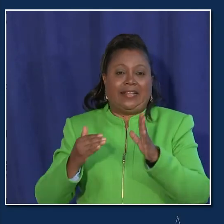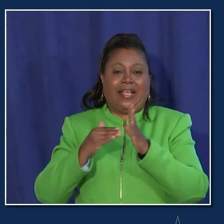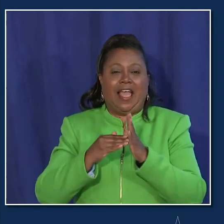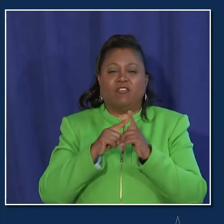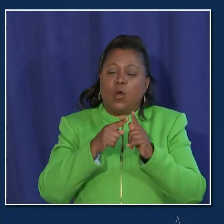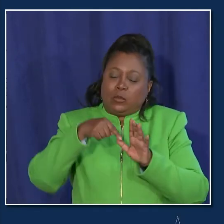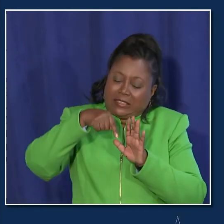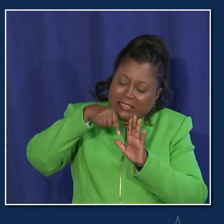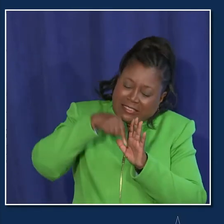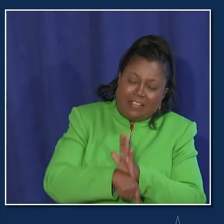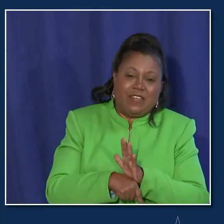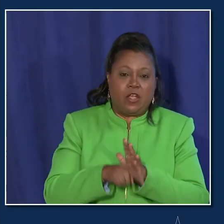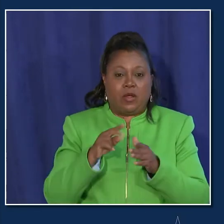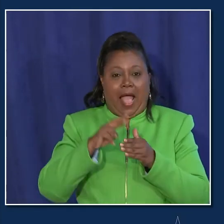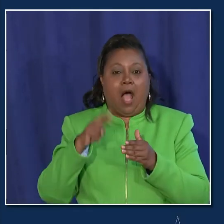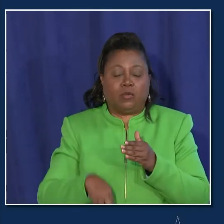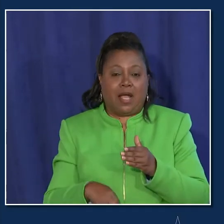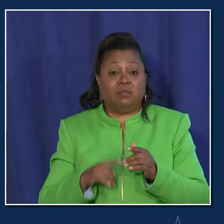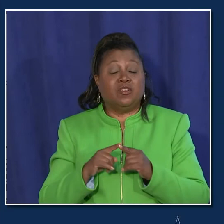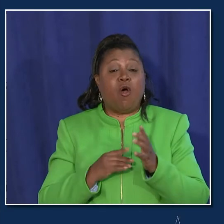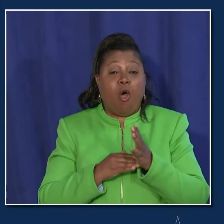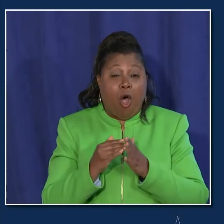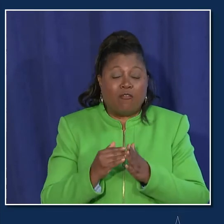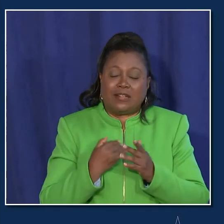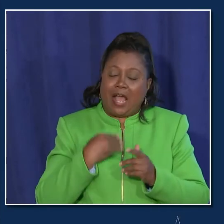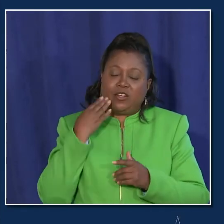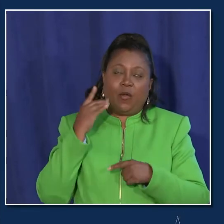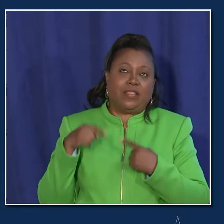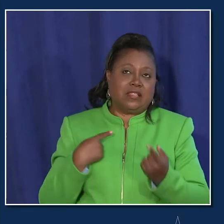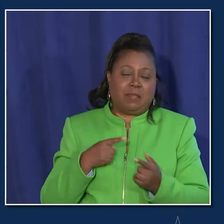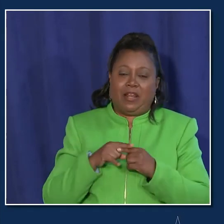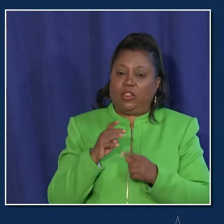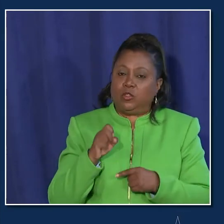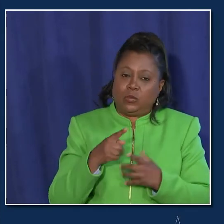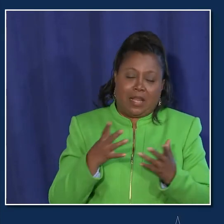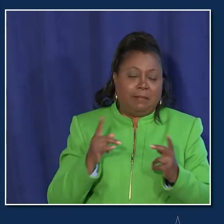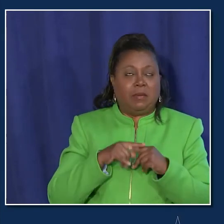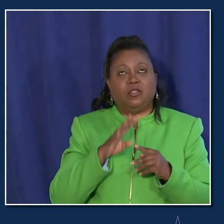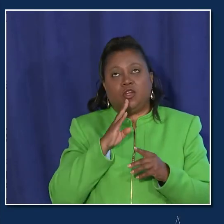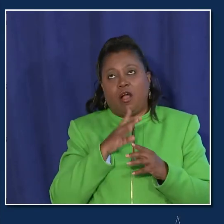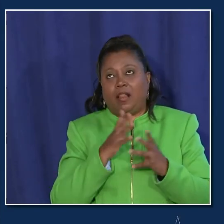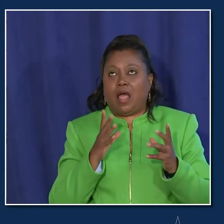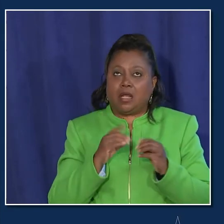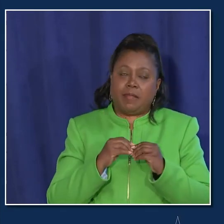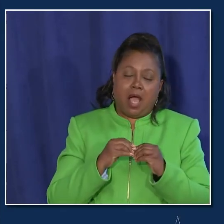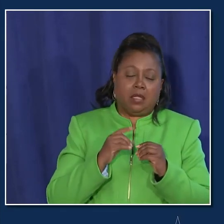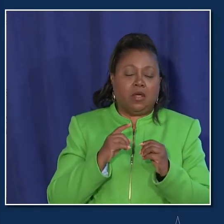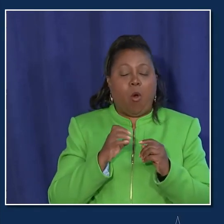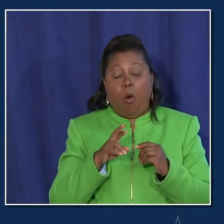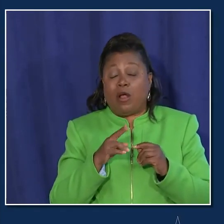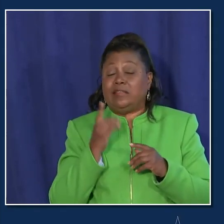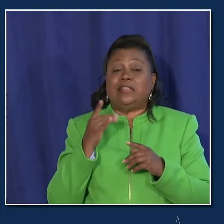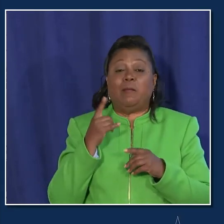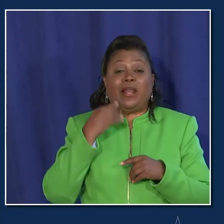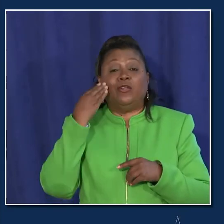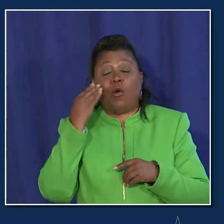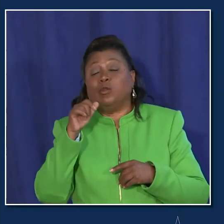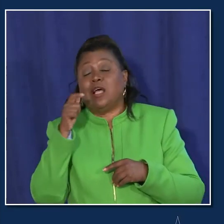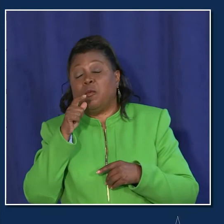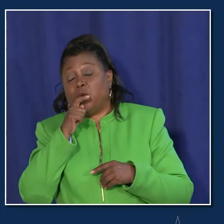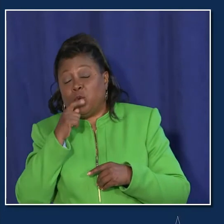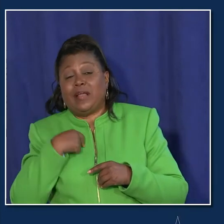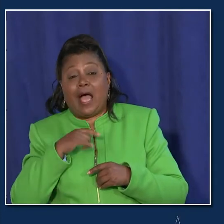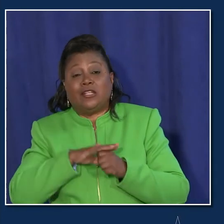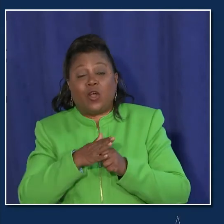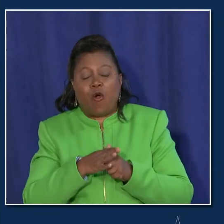those severe outcomes. So often, and I know this has been in the news a lot, people have been talking a lot about, somebody knows somebody who